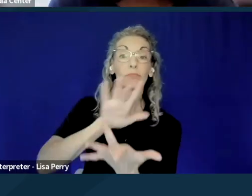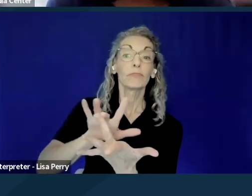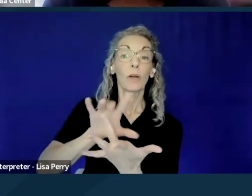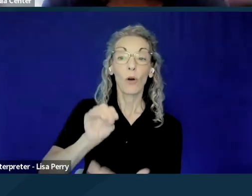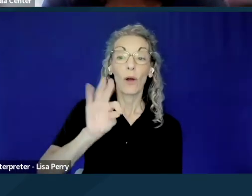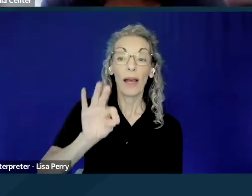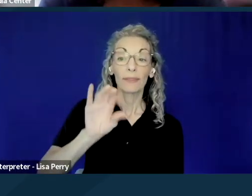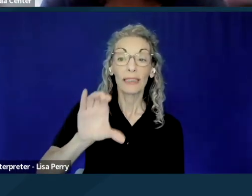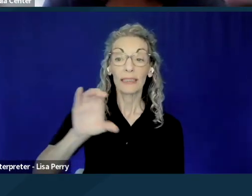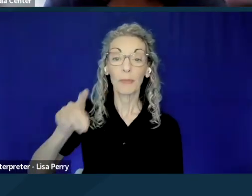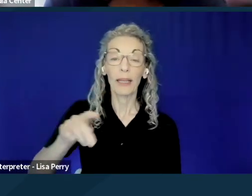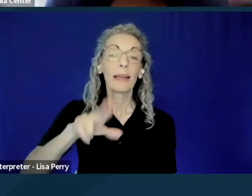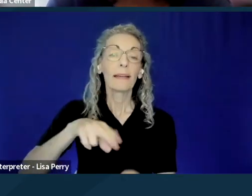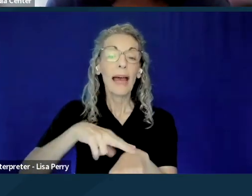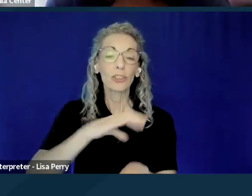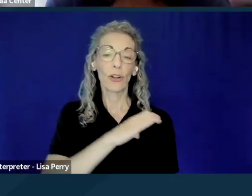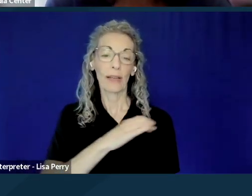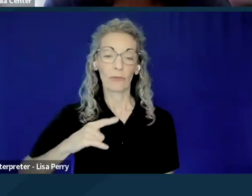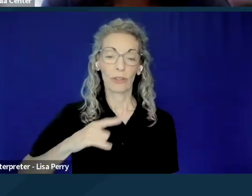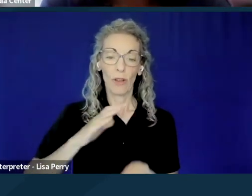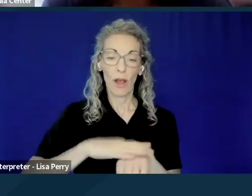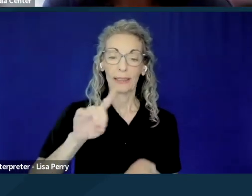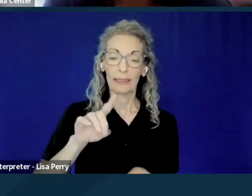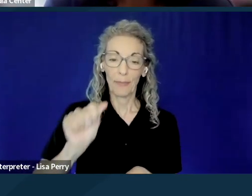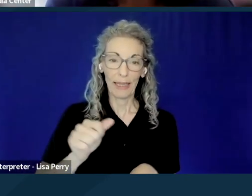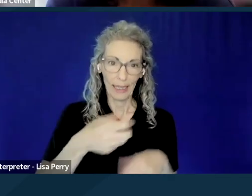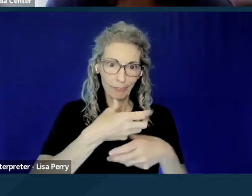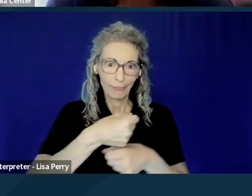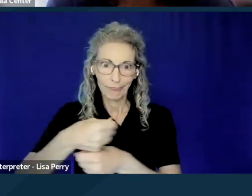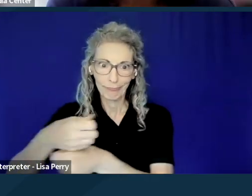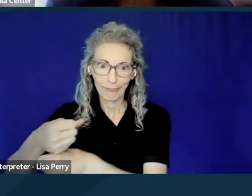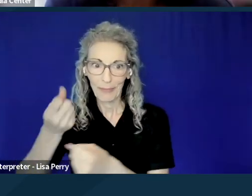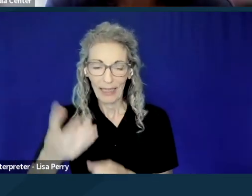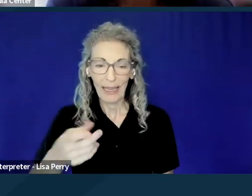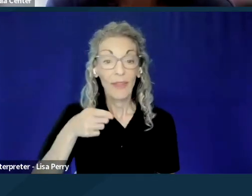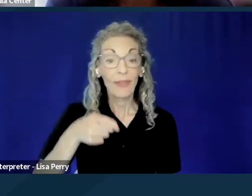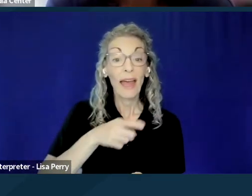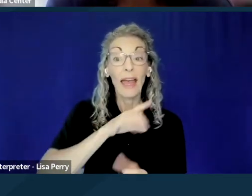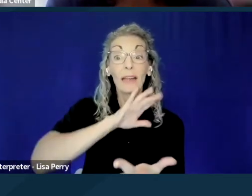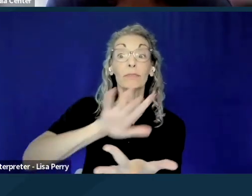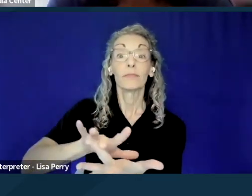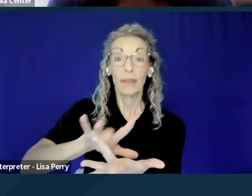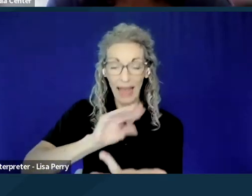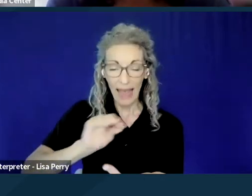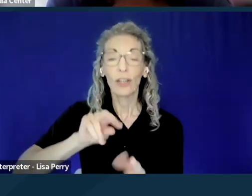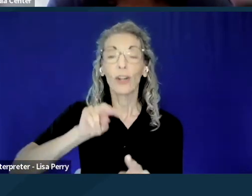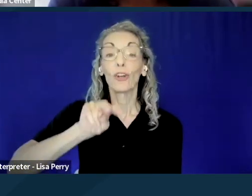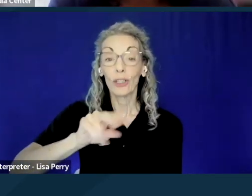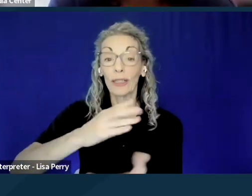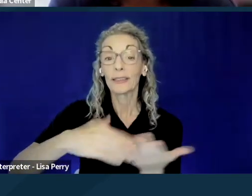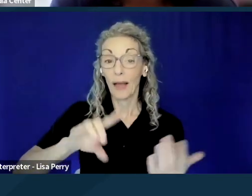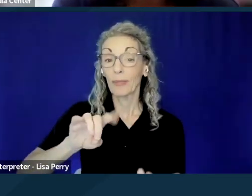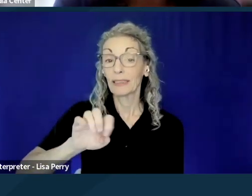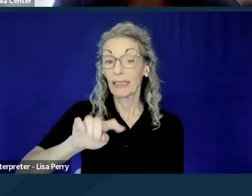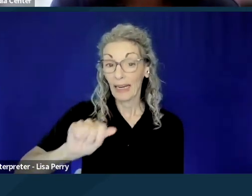OFCCP, the National Council on Disability, lots of acronyms, and looked at some of the data that OFCCP